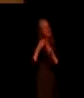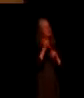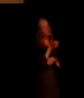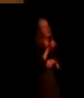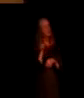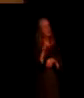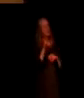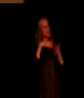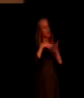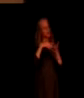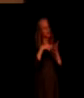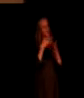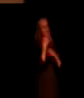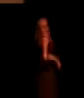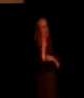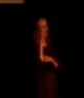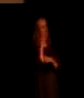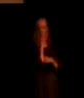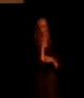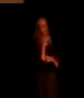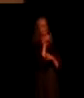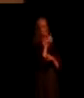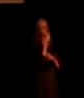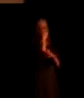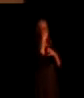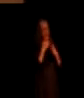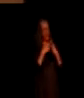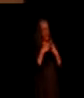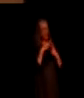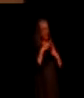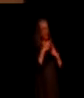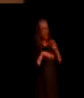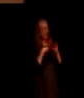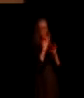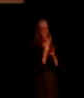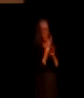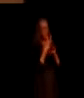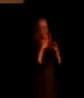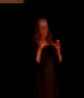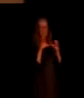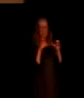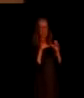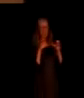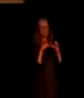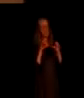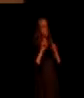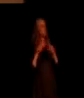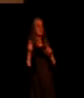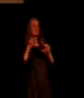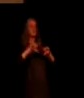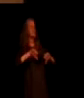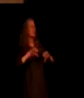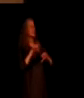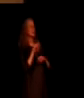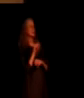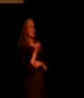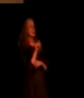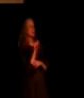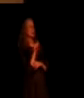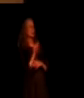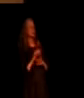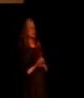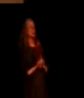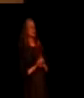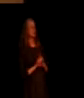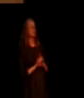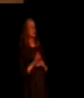he could not think to global scales, and he knew he couldn't. So he actually turned down NASA